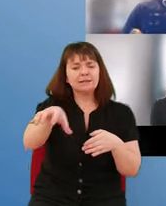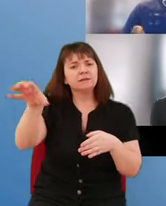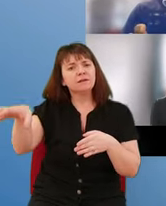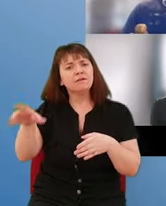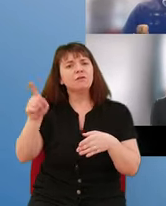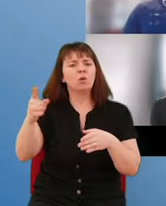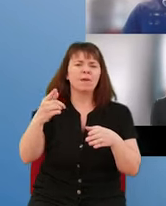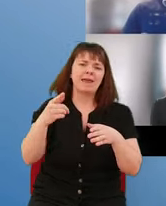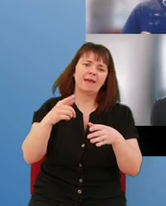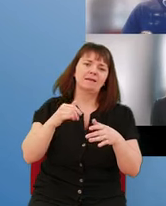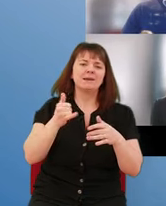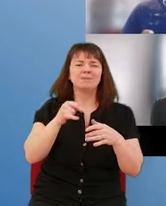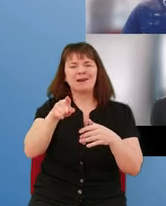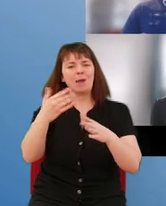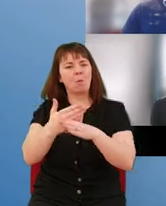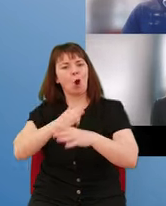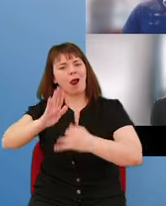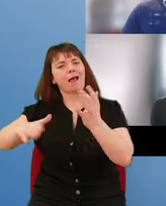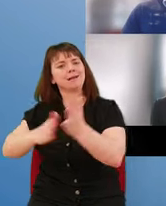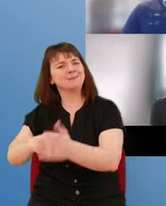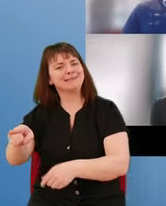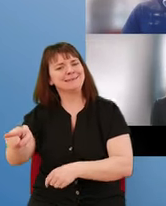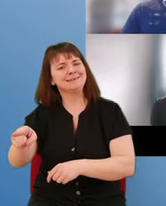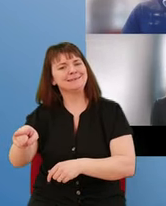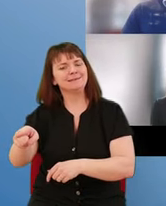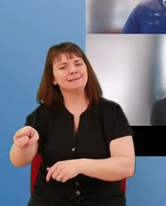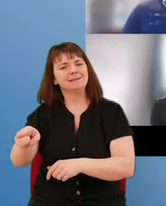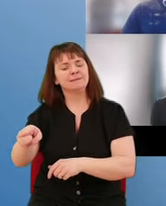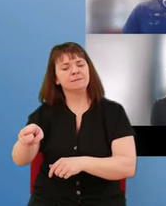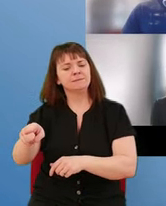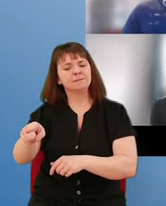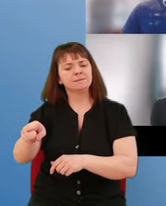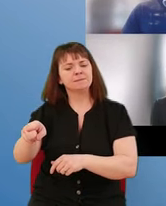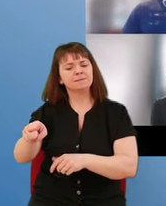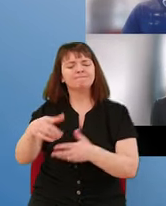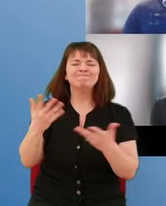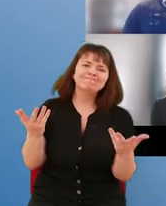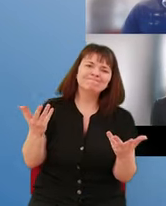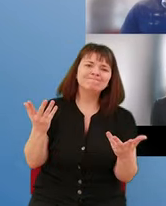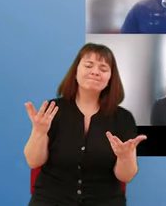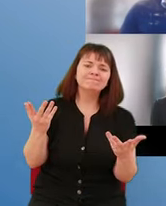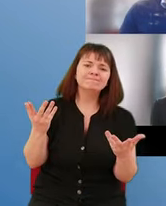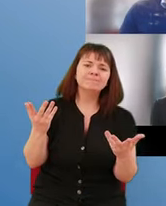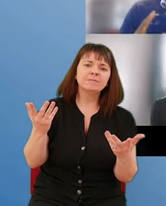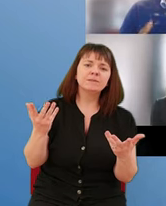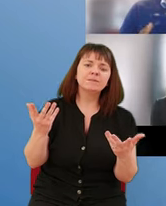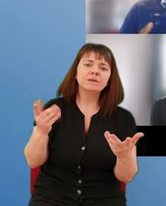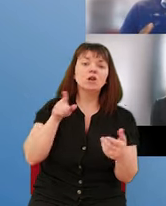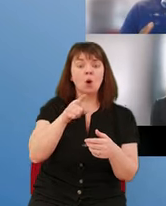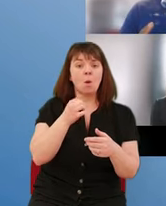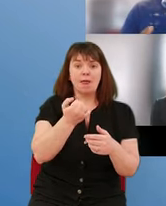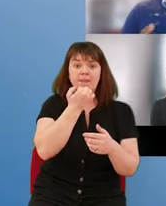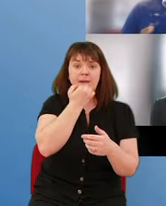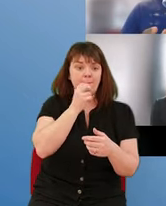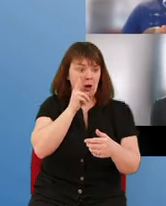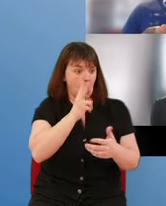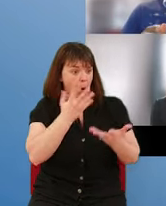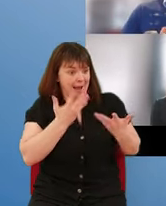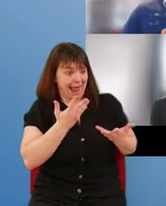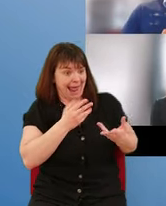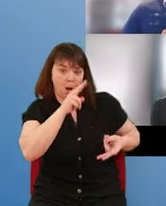so whilst the numbers look low today, I don't think they will be low at the end. But I